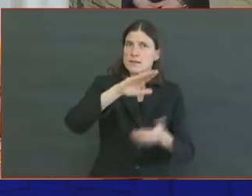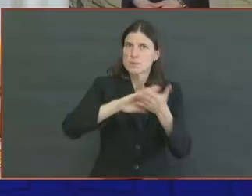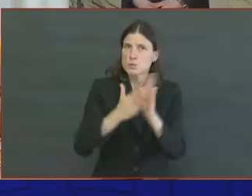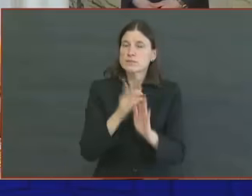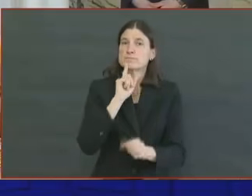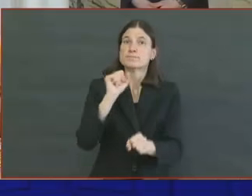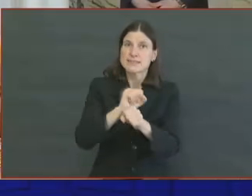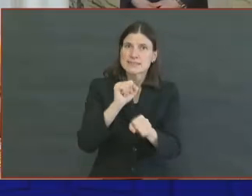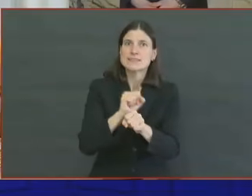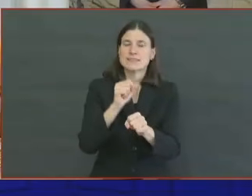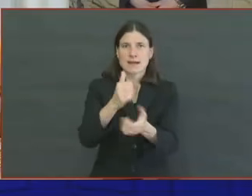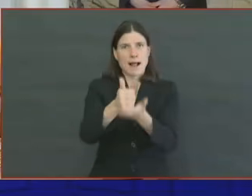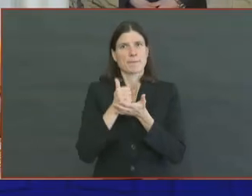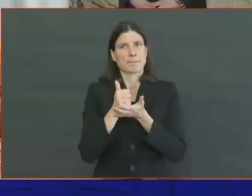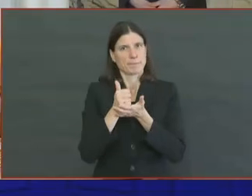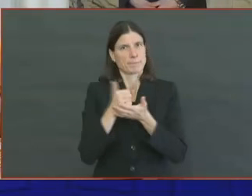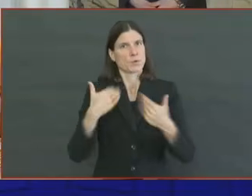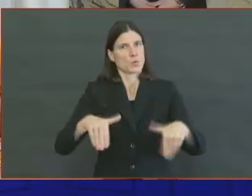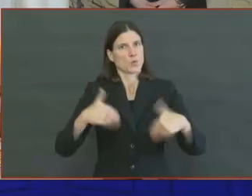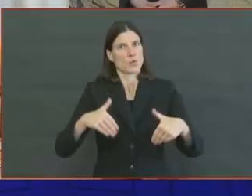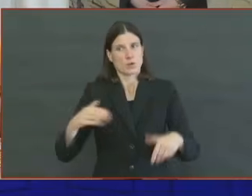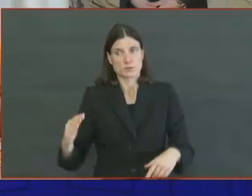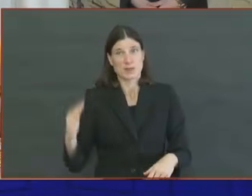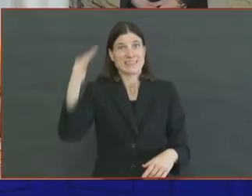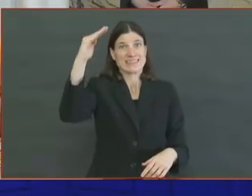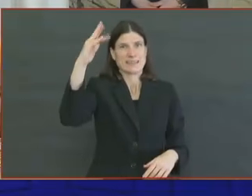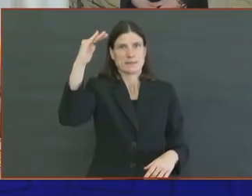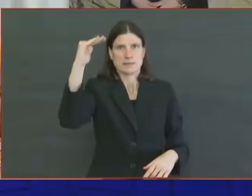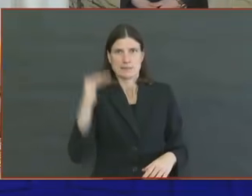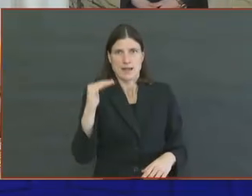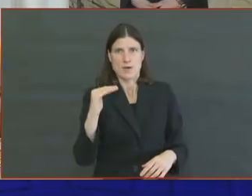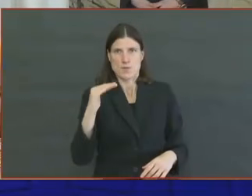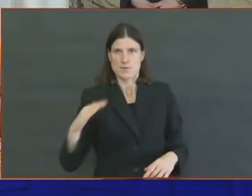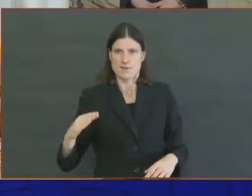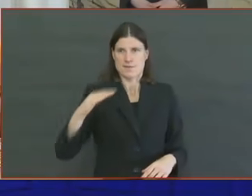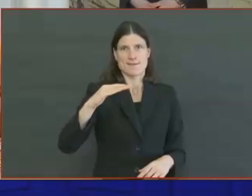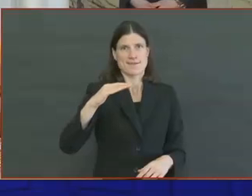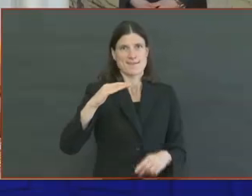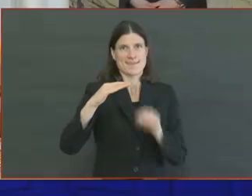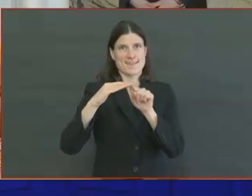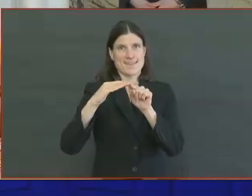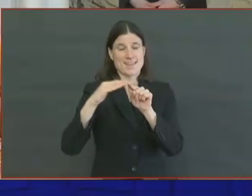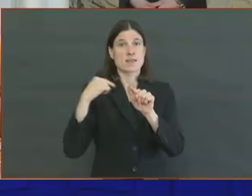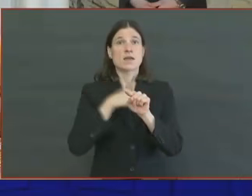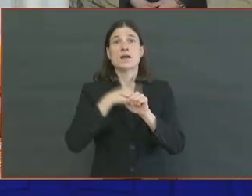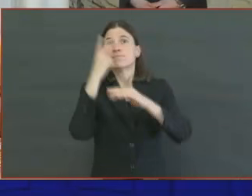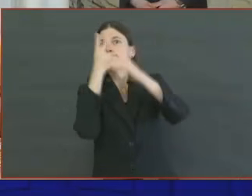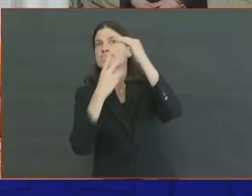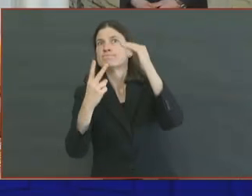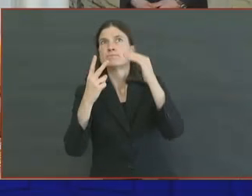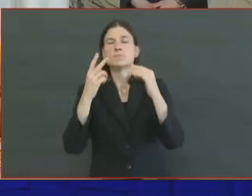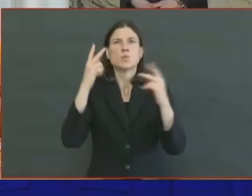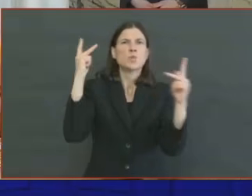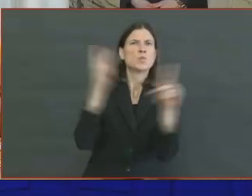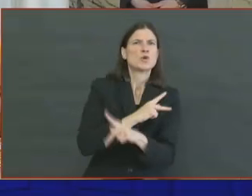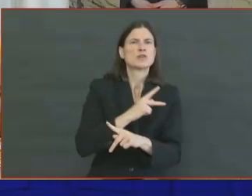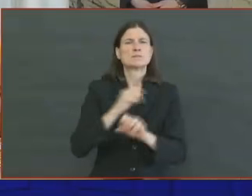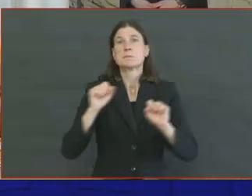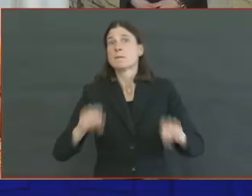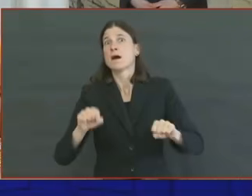trajectory, and the worst case scenarios that we had planned for haven't